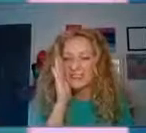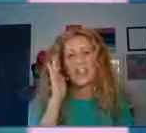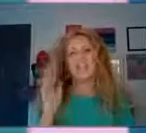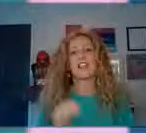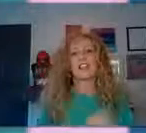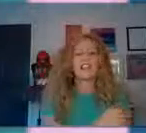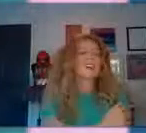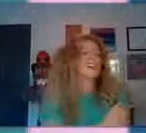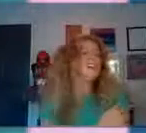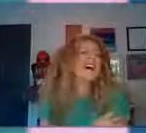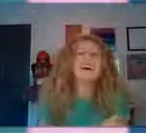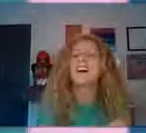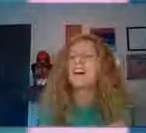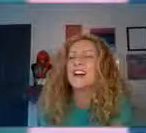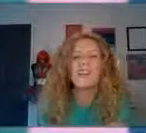Just as I, that's Jesus,